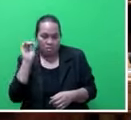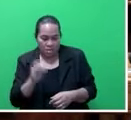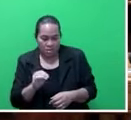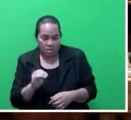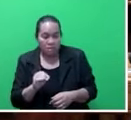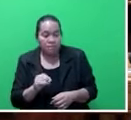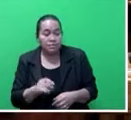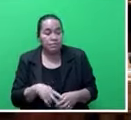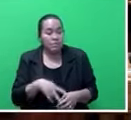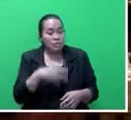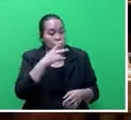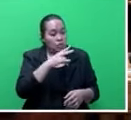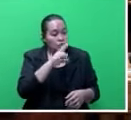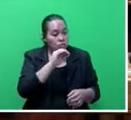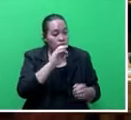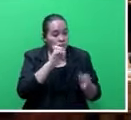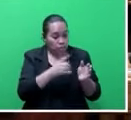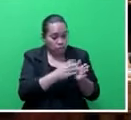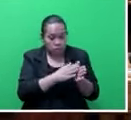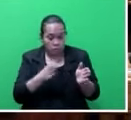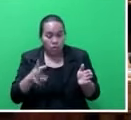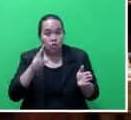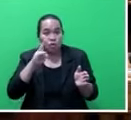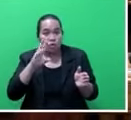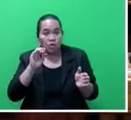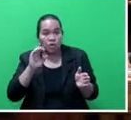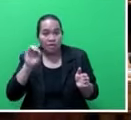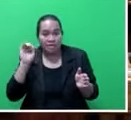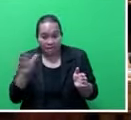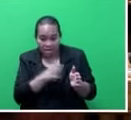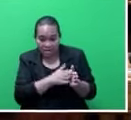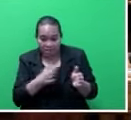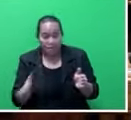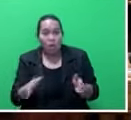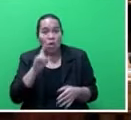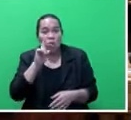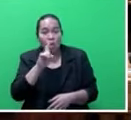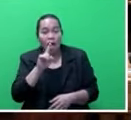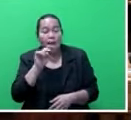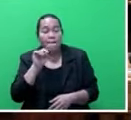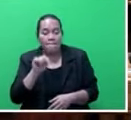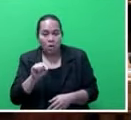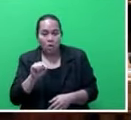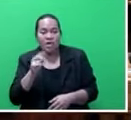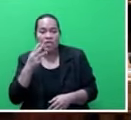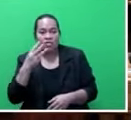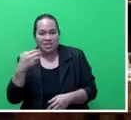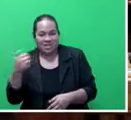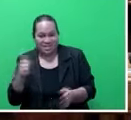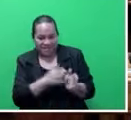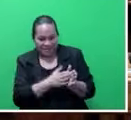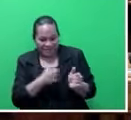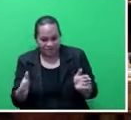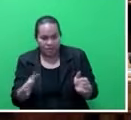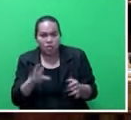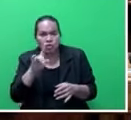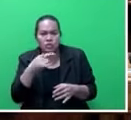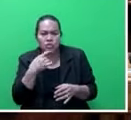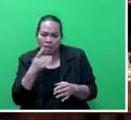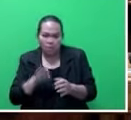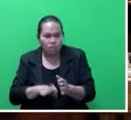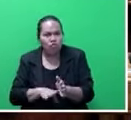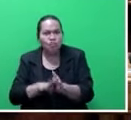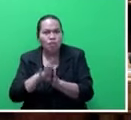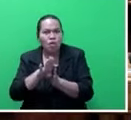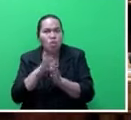Then 2001 to 2010, 1.36. The unprecedented growth that they often refer to